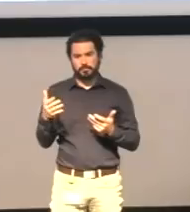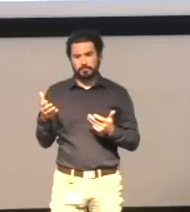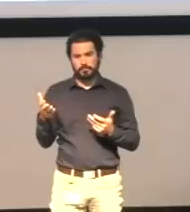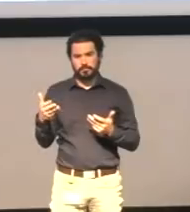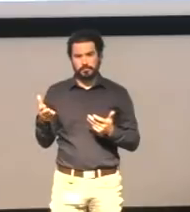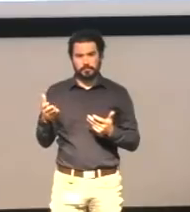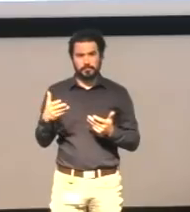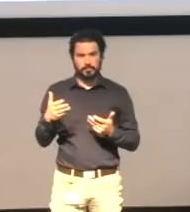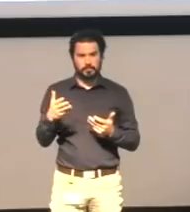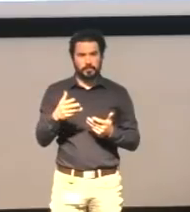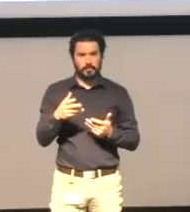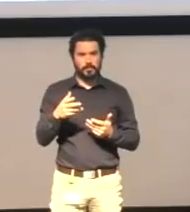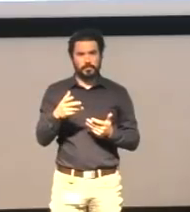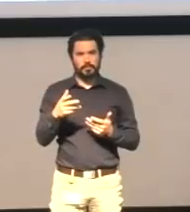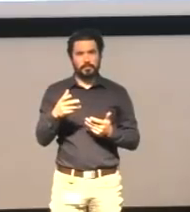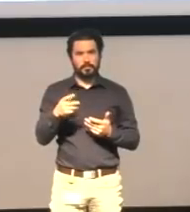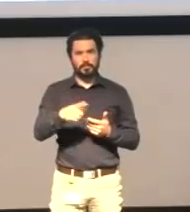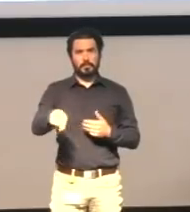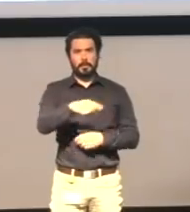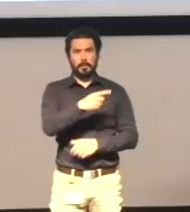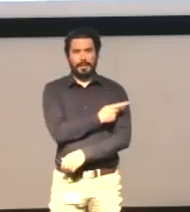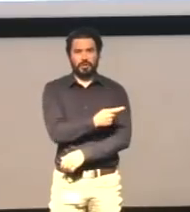patients who are coming to our